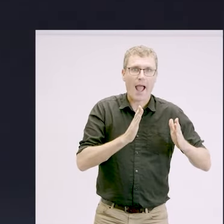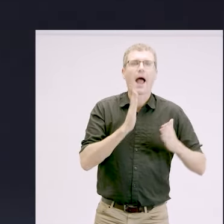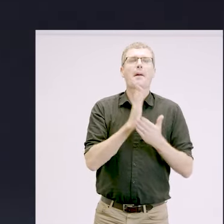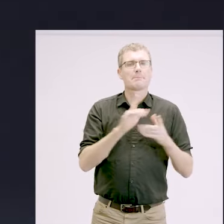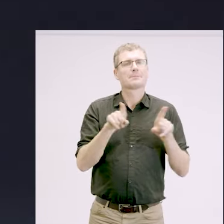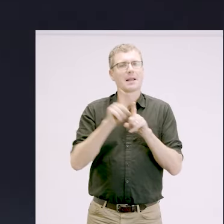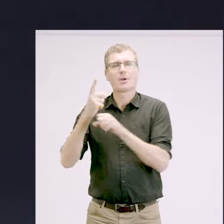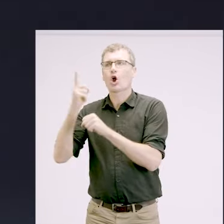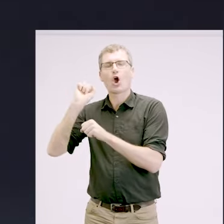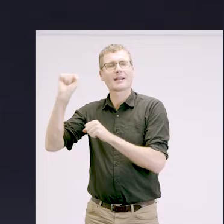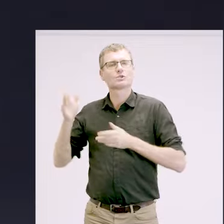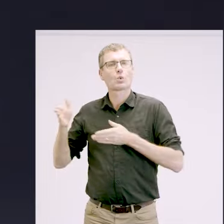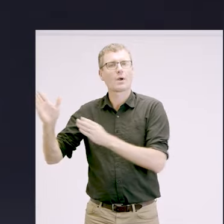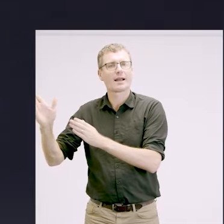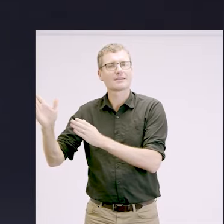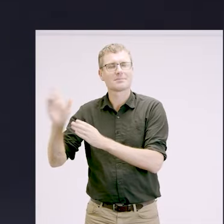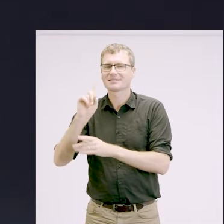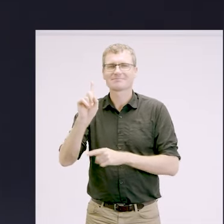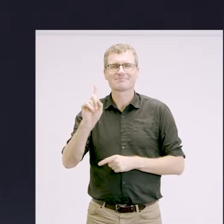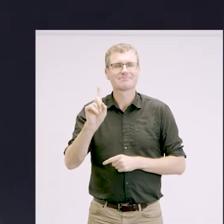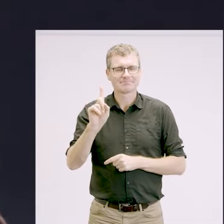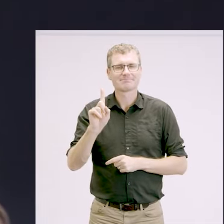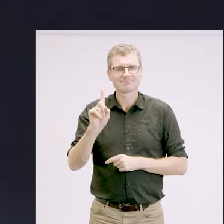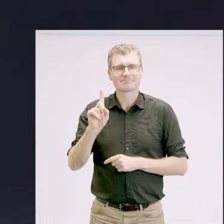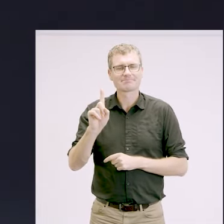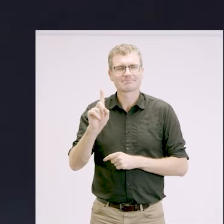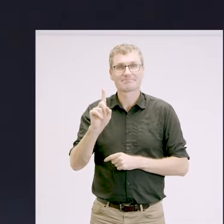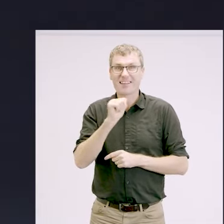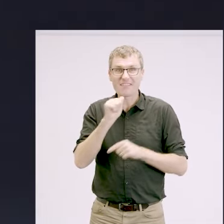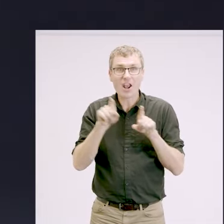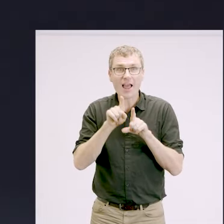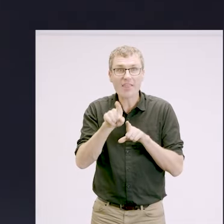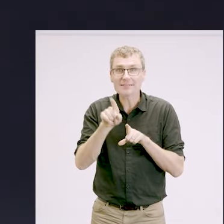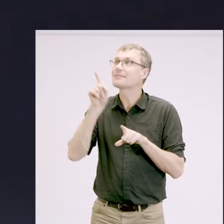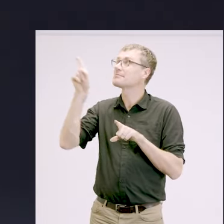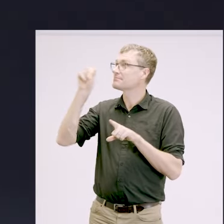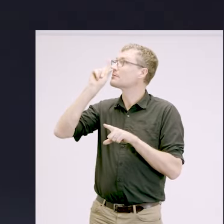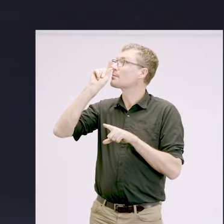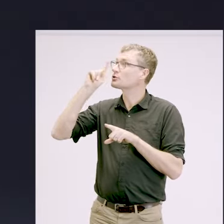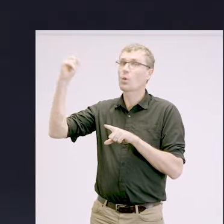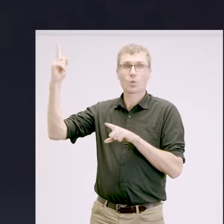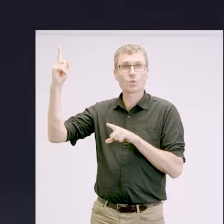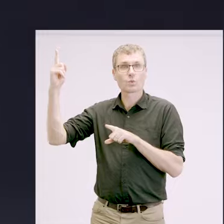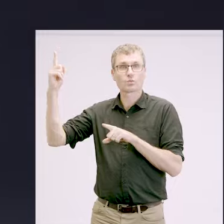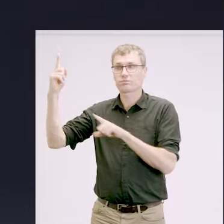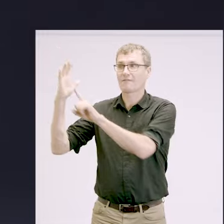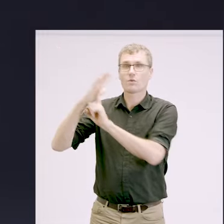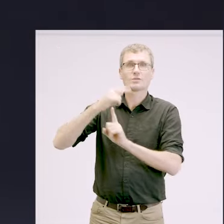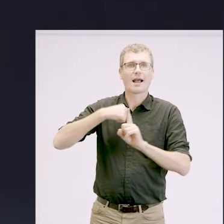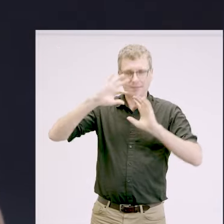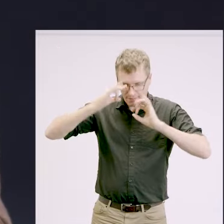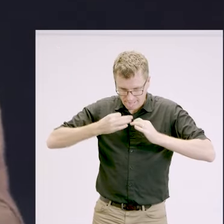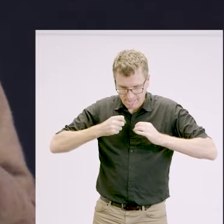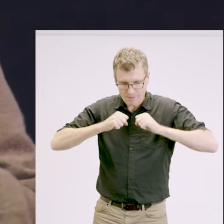United States are the interests of God. We need to be careful of being deconstructed by the living God for idolatry like that,